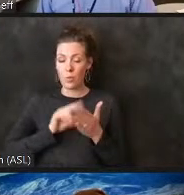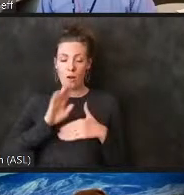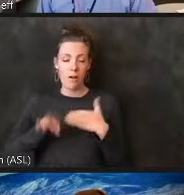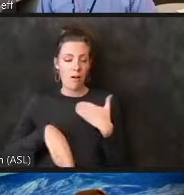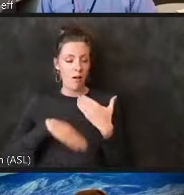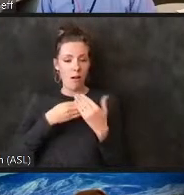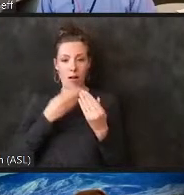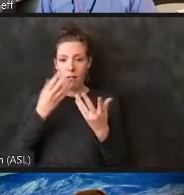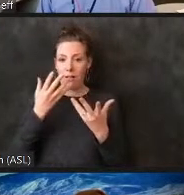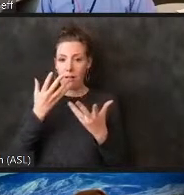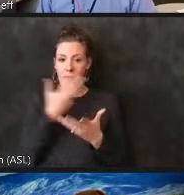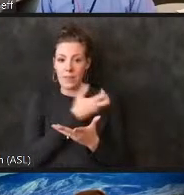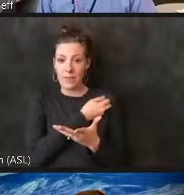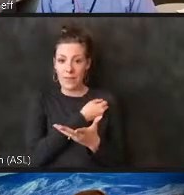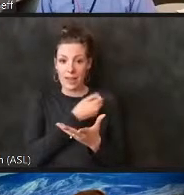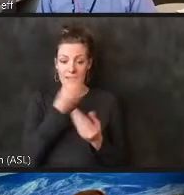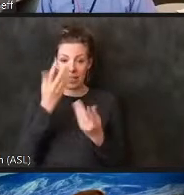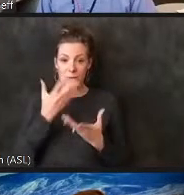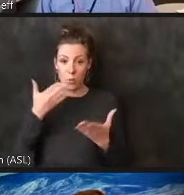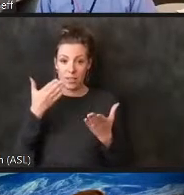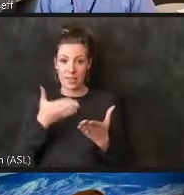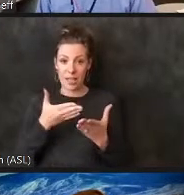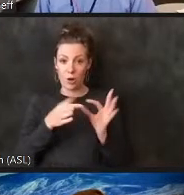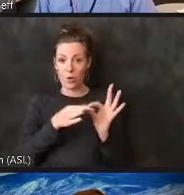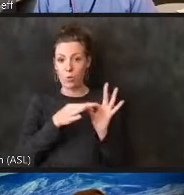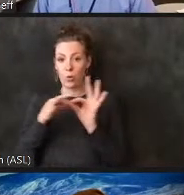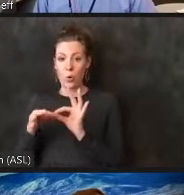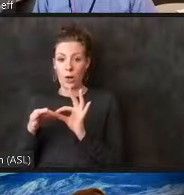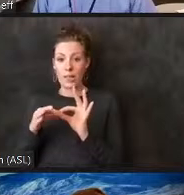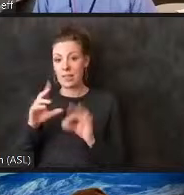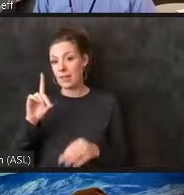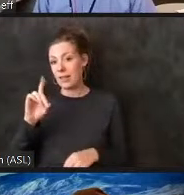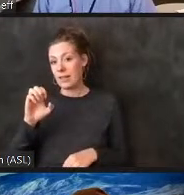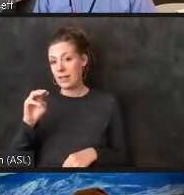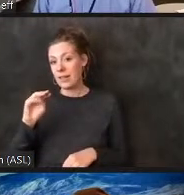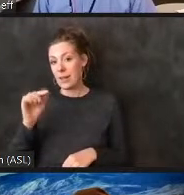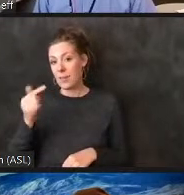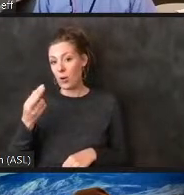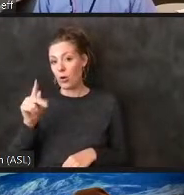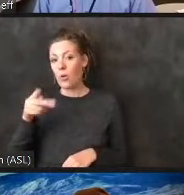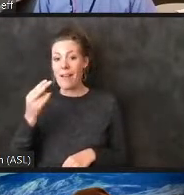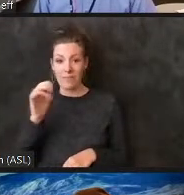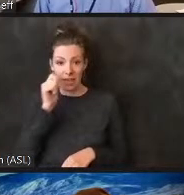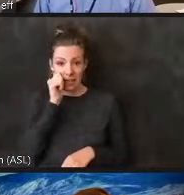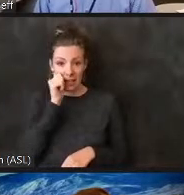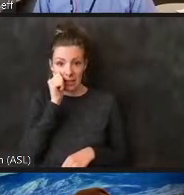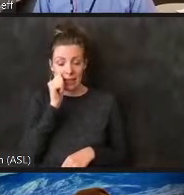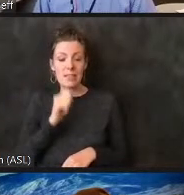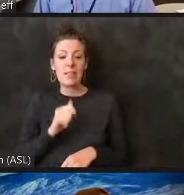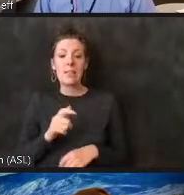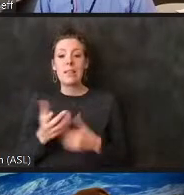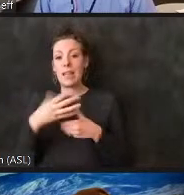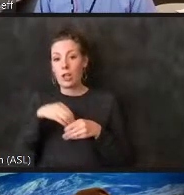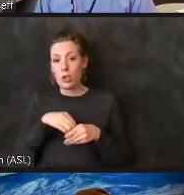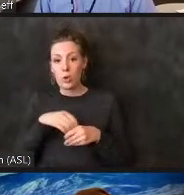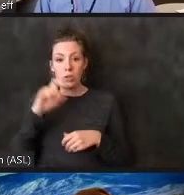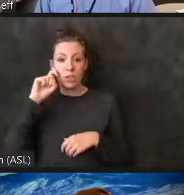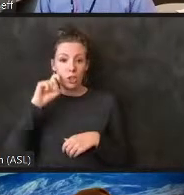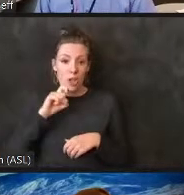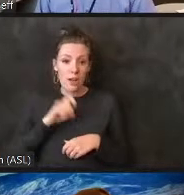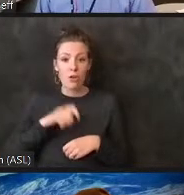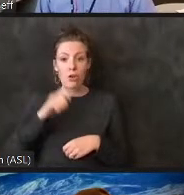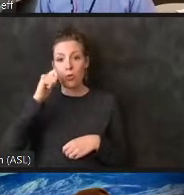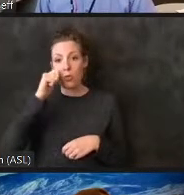is recorded does record demographics for everyone who receives a vaccine, and that includes gender, race,